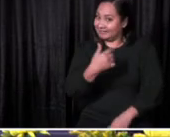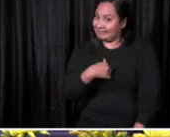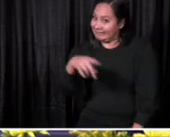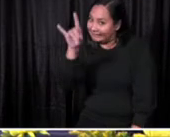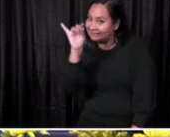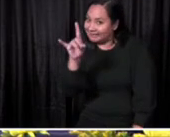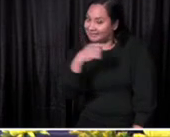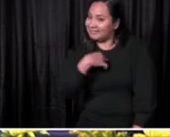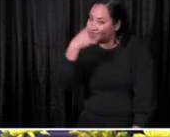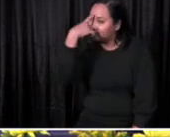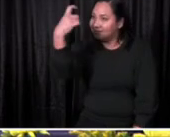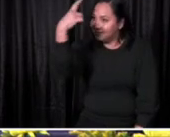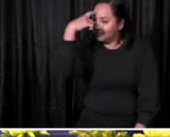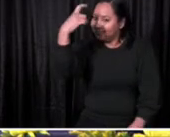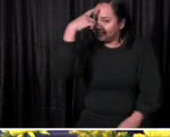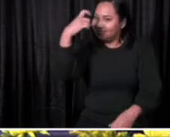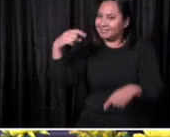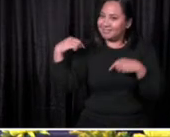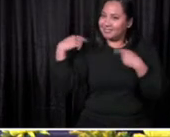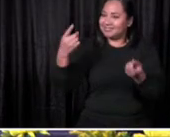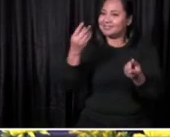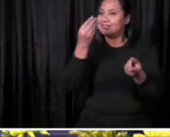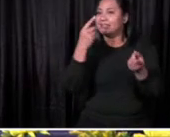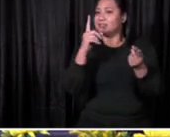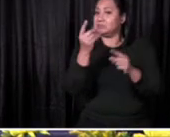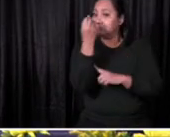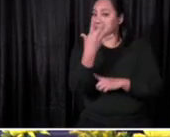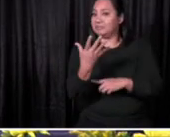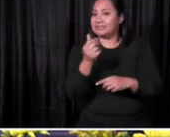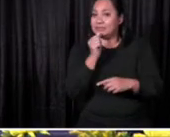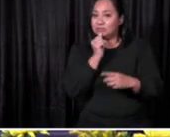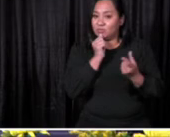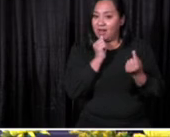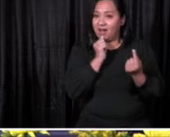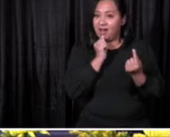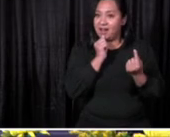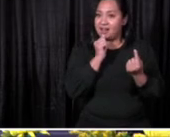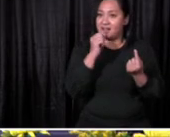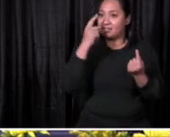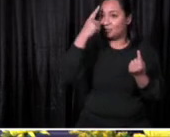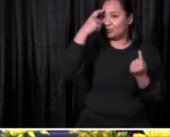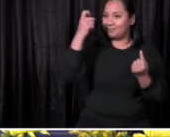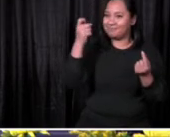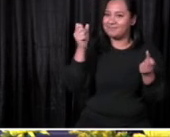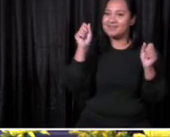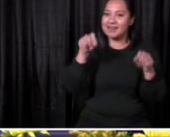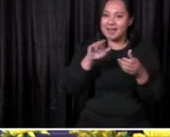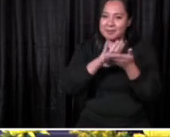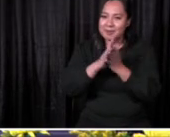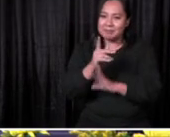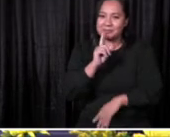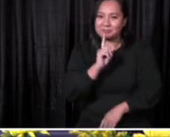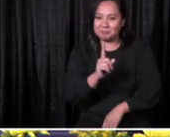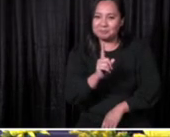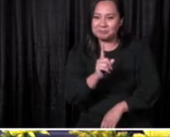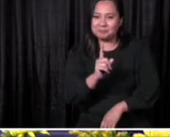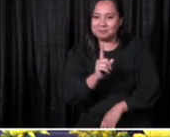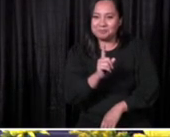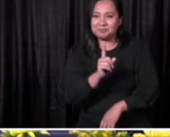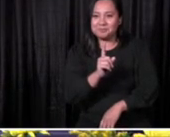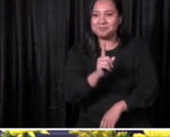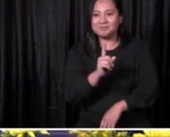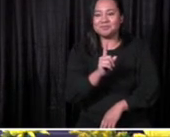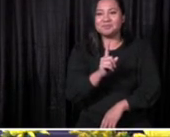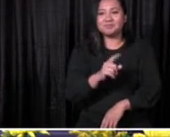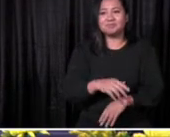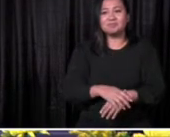you a little secret. Dreams can come true. My dream of advancing people's health brought me all the